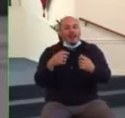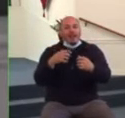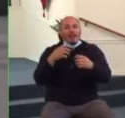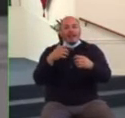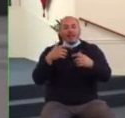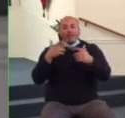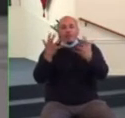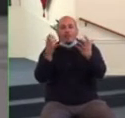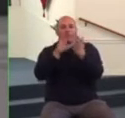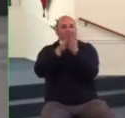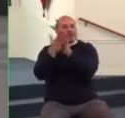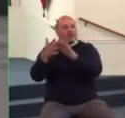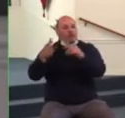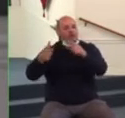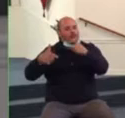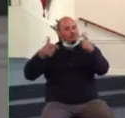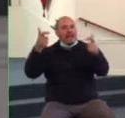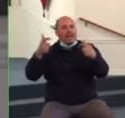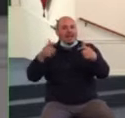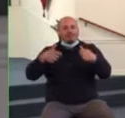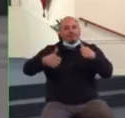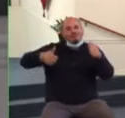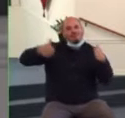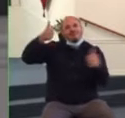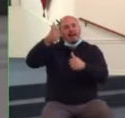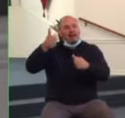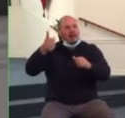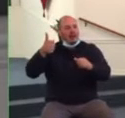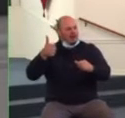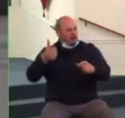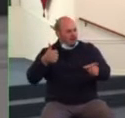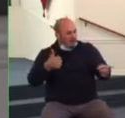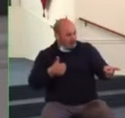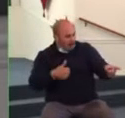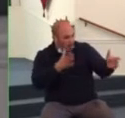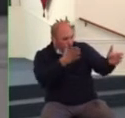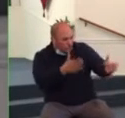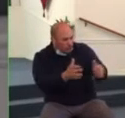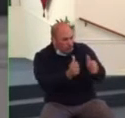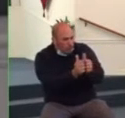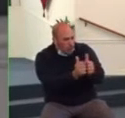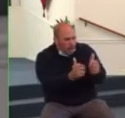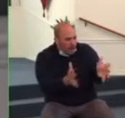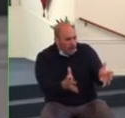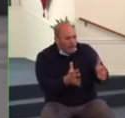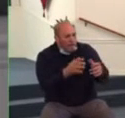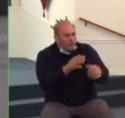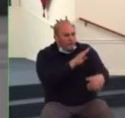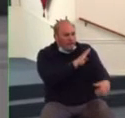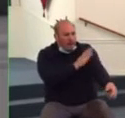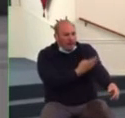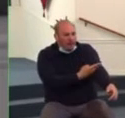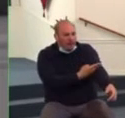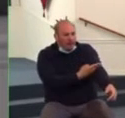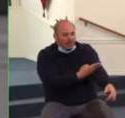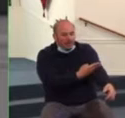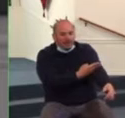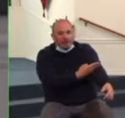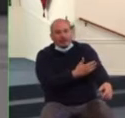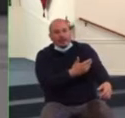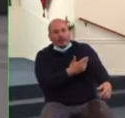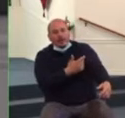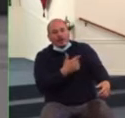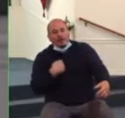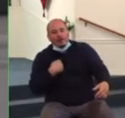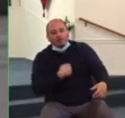to improve your profit margin, someone who can't pay you back when you do something for them. When you do this, you